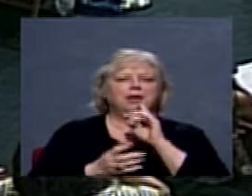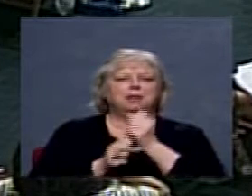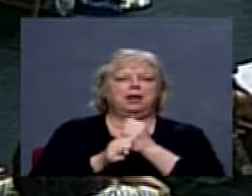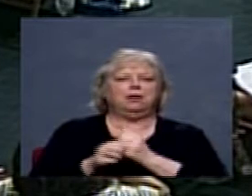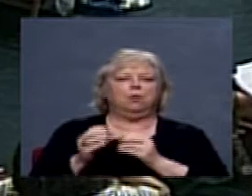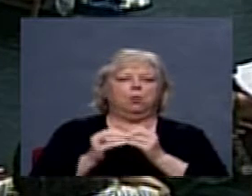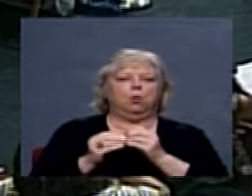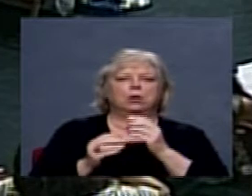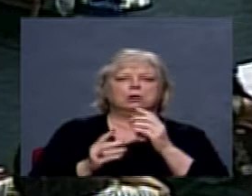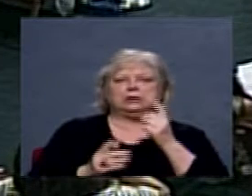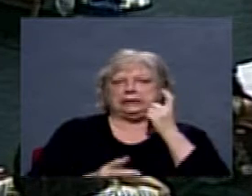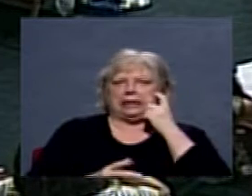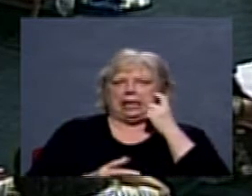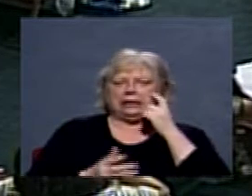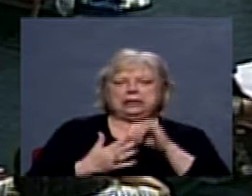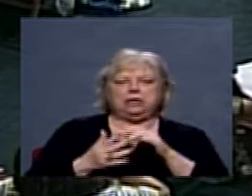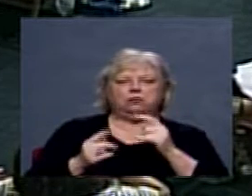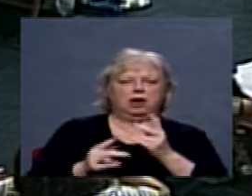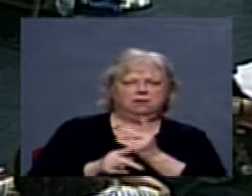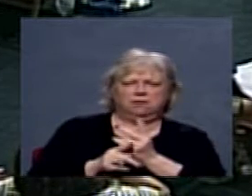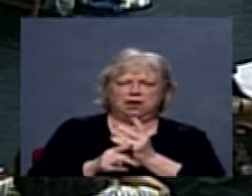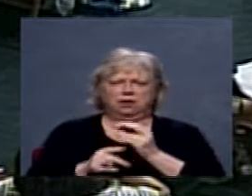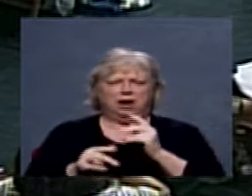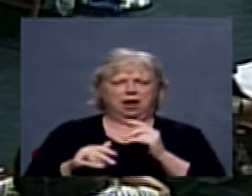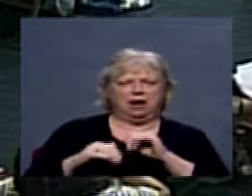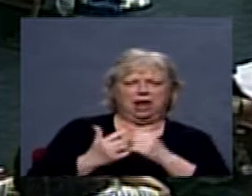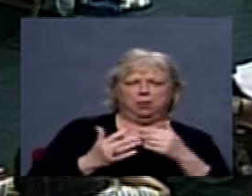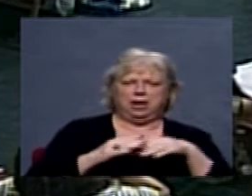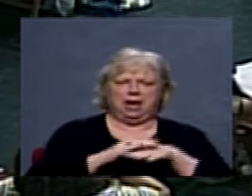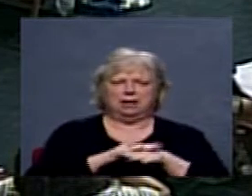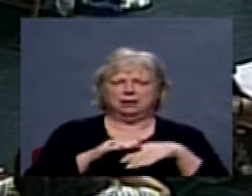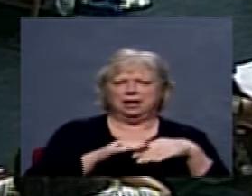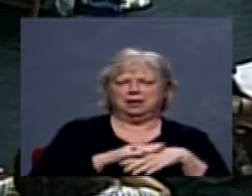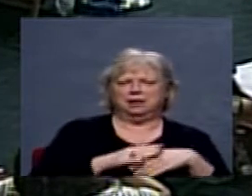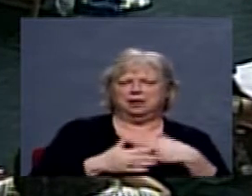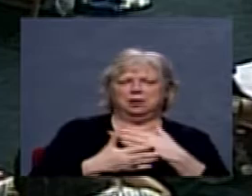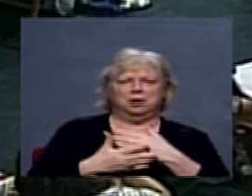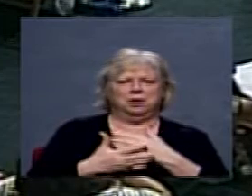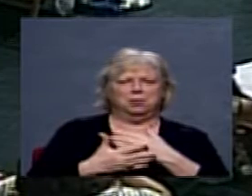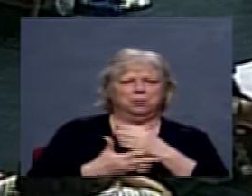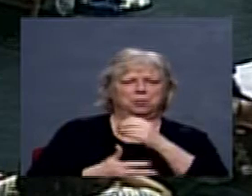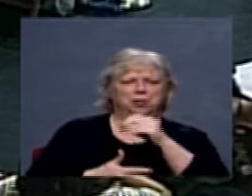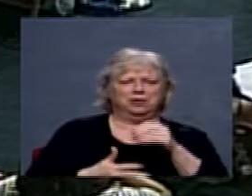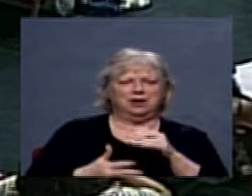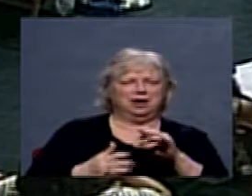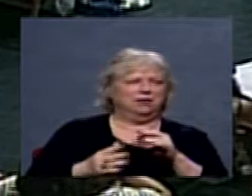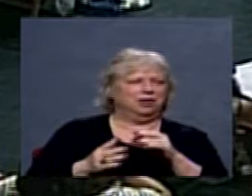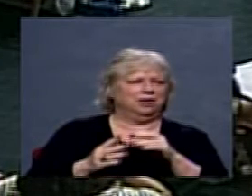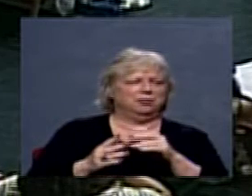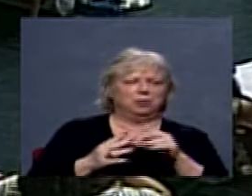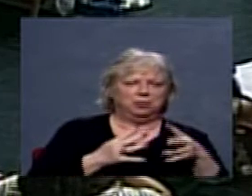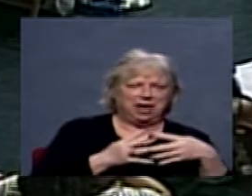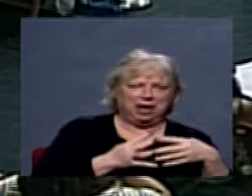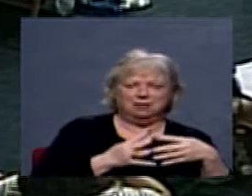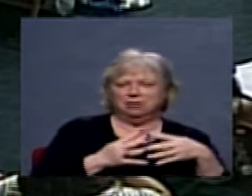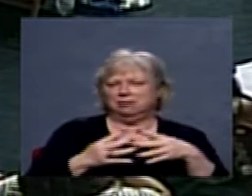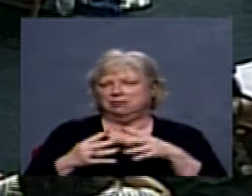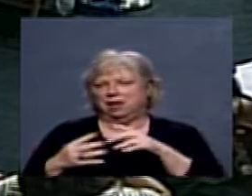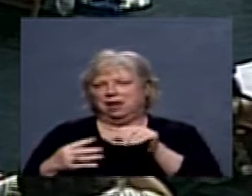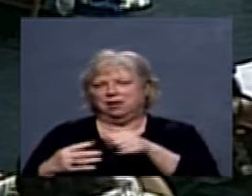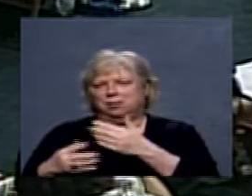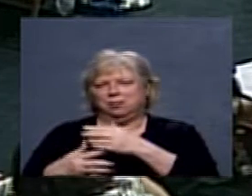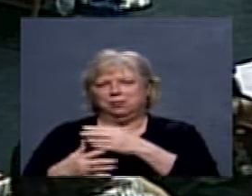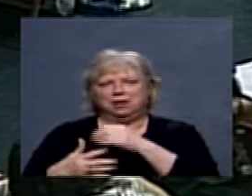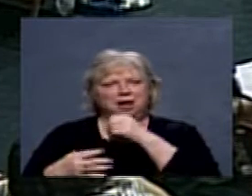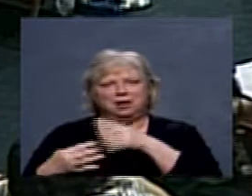more sense than basically trying to figure out how we access a portion of the property via a gate and a portion of the property not via a